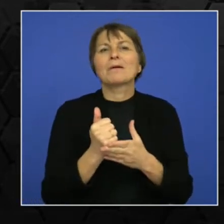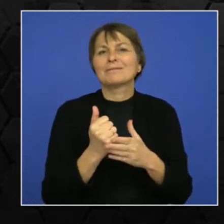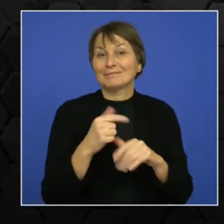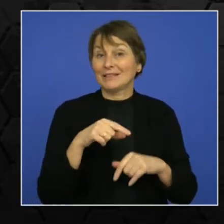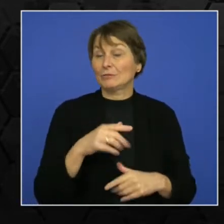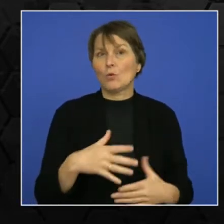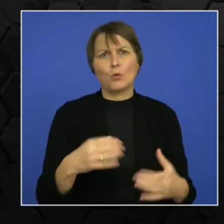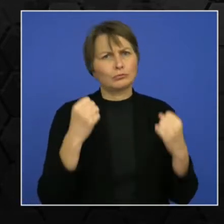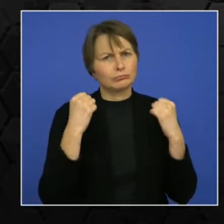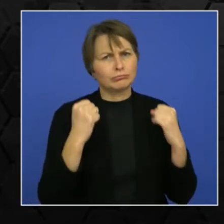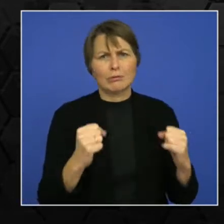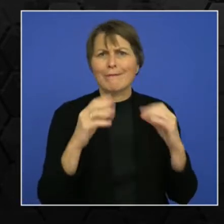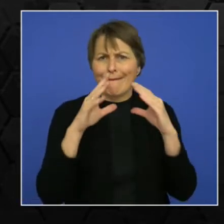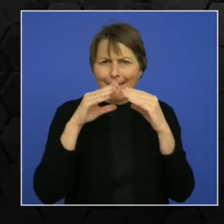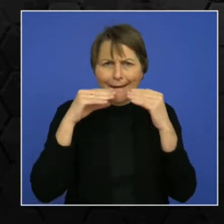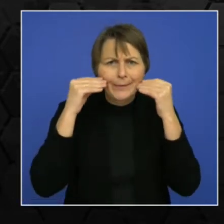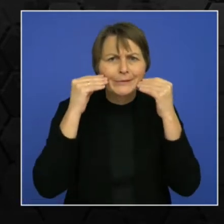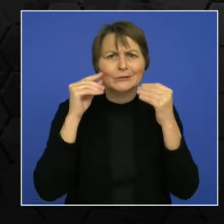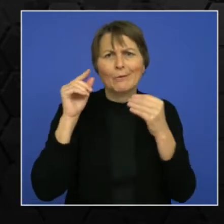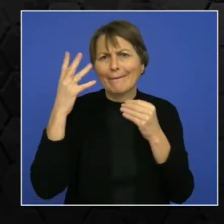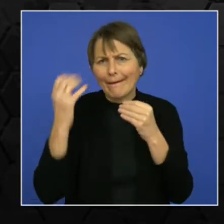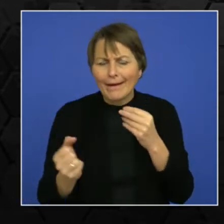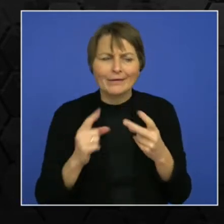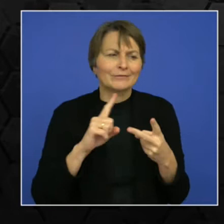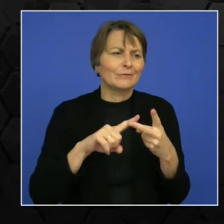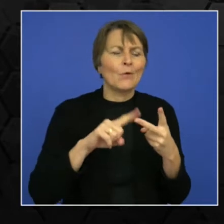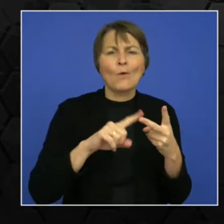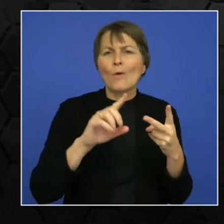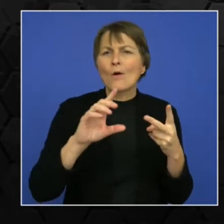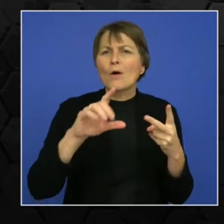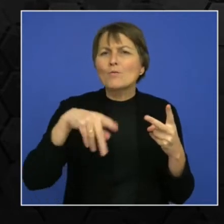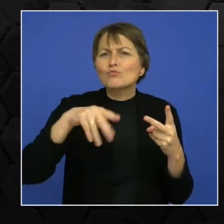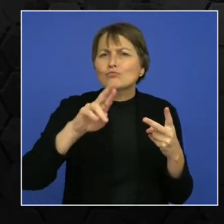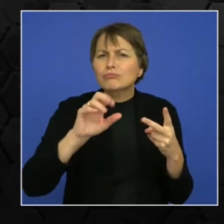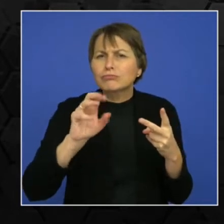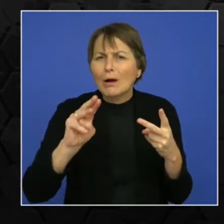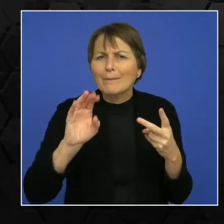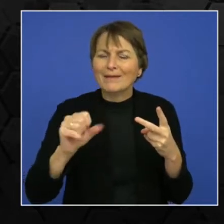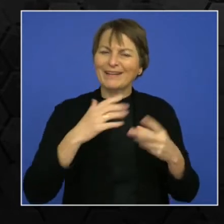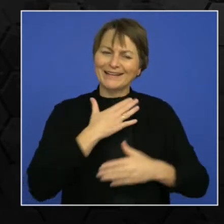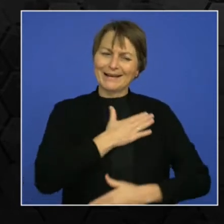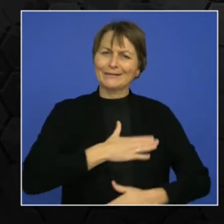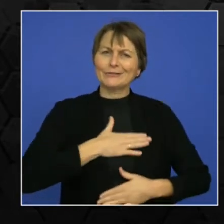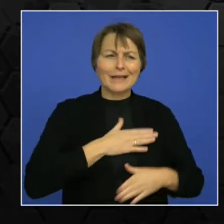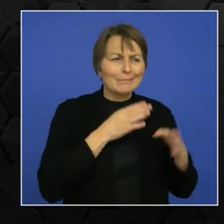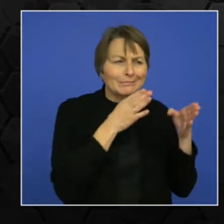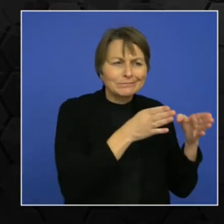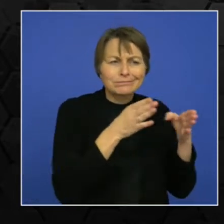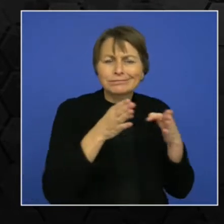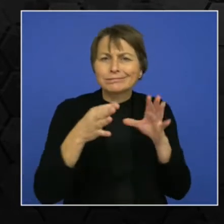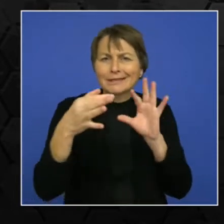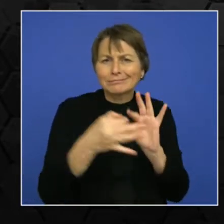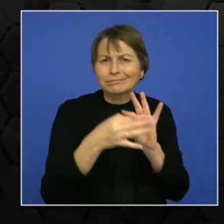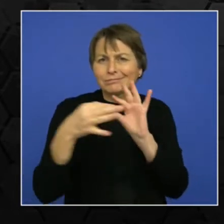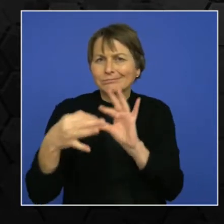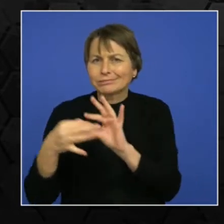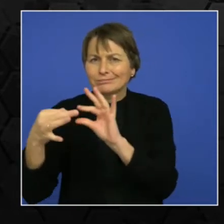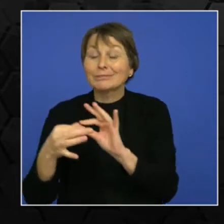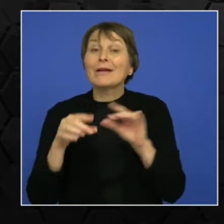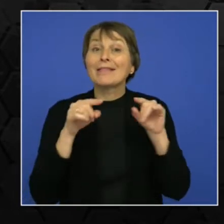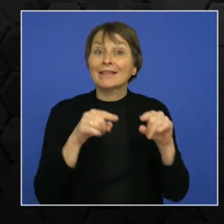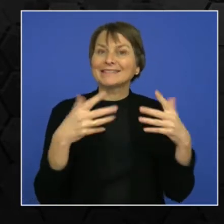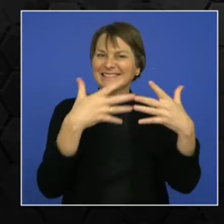does, which is based on the entertainment, like entertainment things. So like and also like LinkedIn uses recommendation systems.